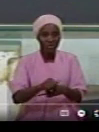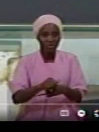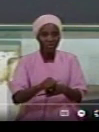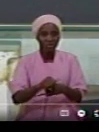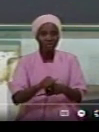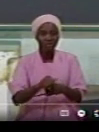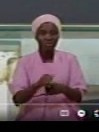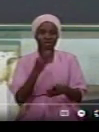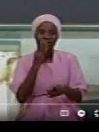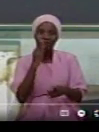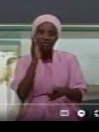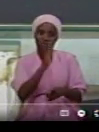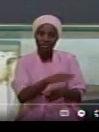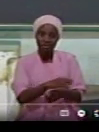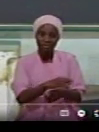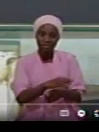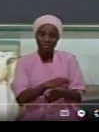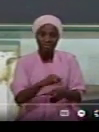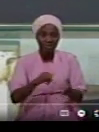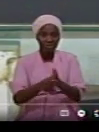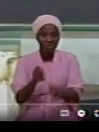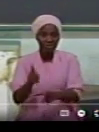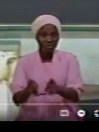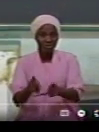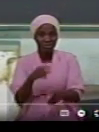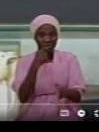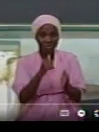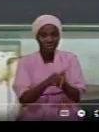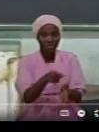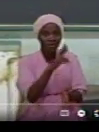faith. You find them in the offices.